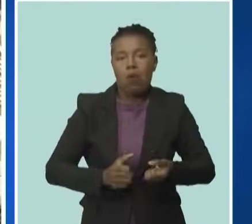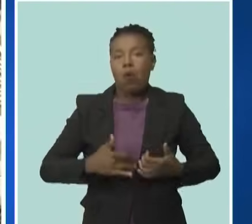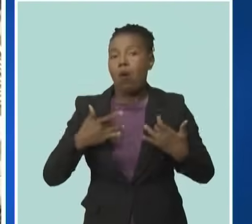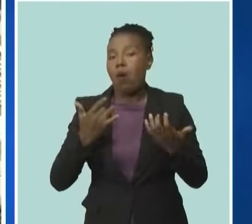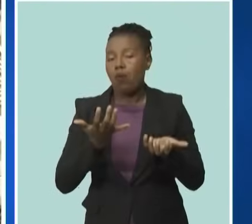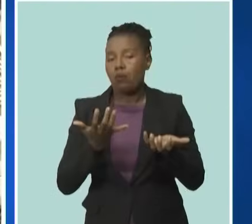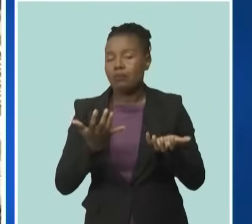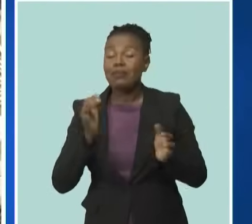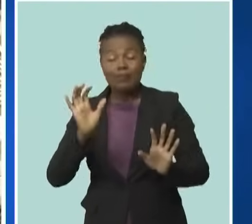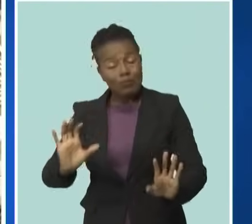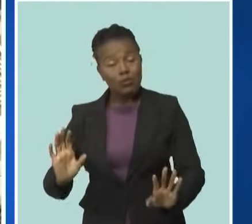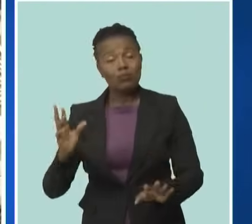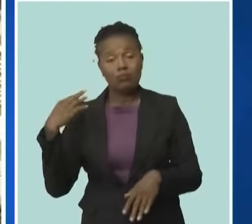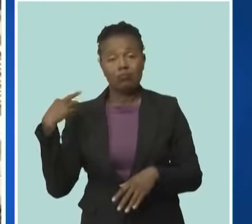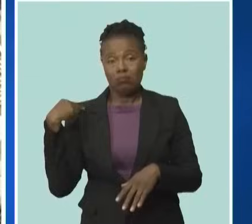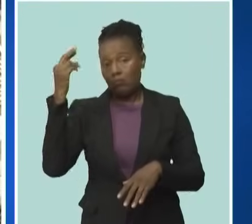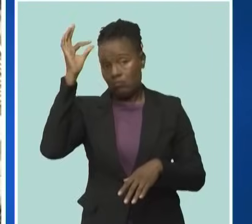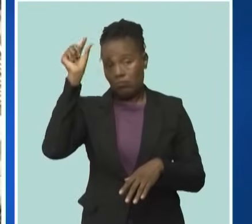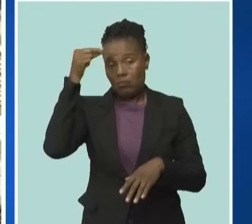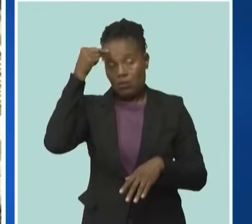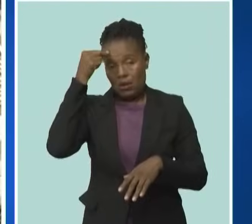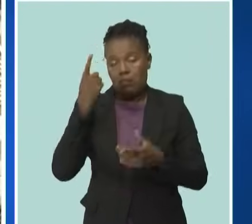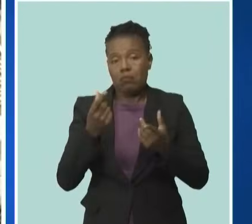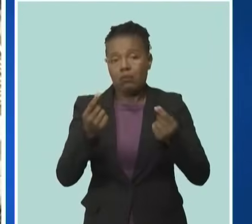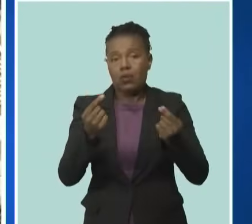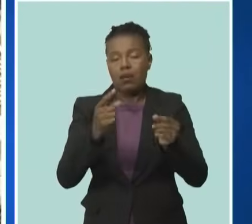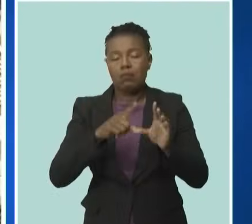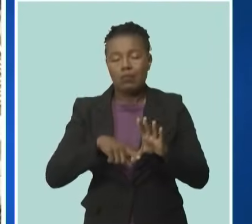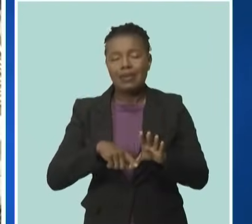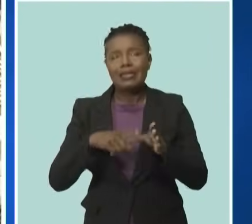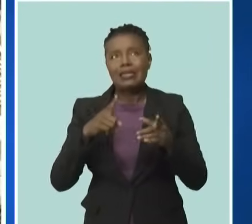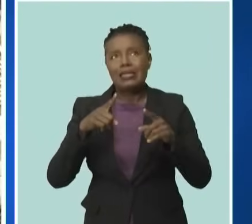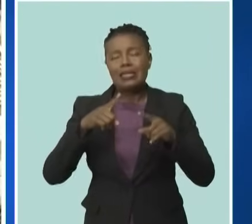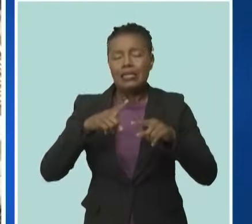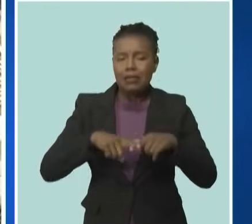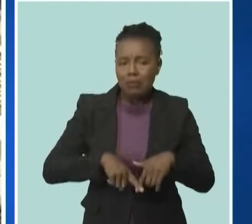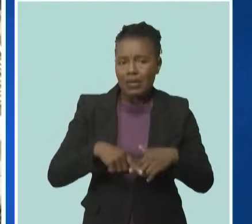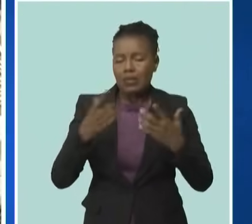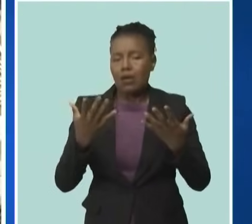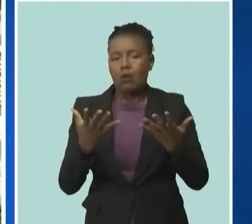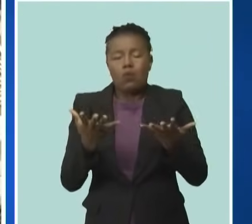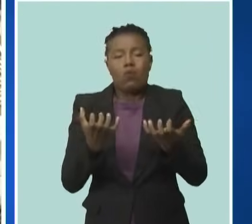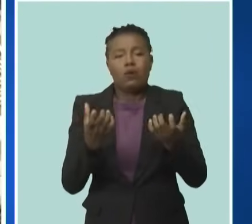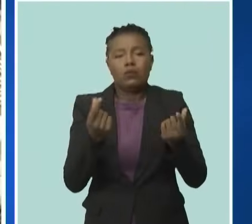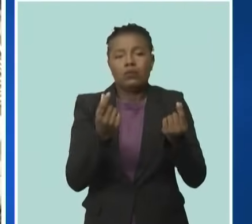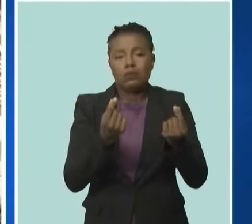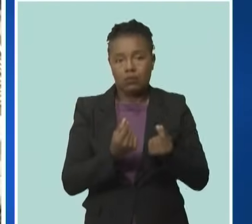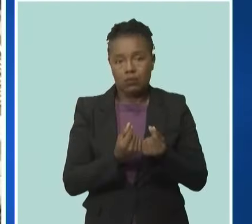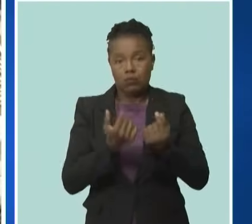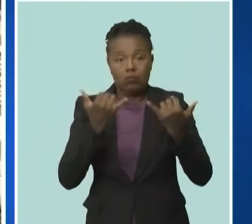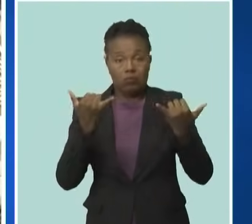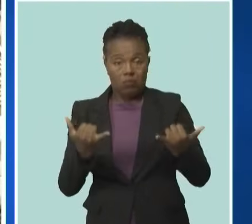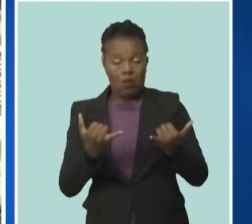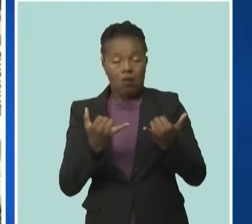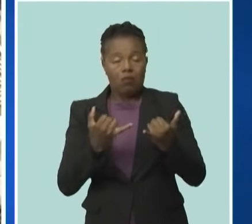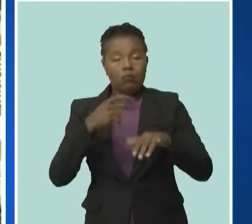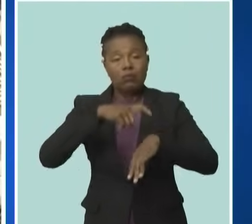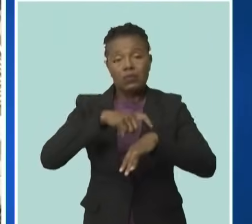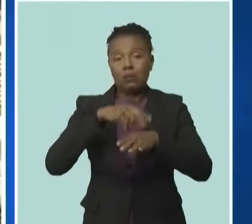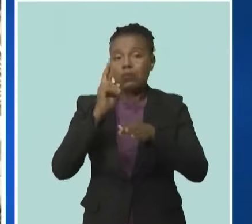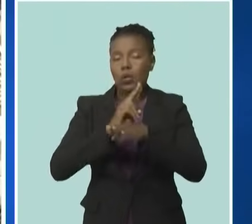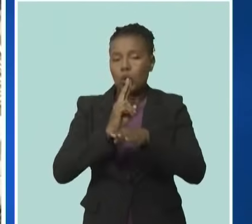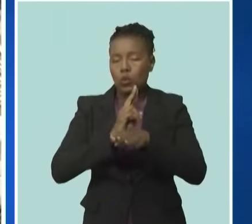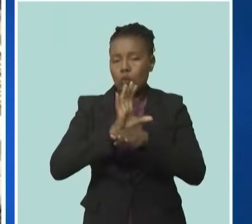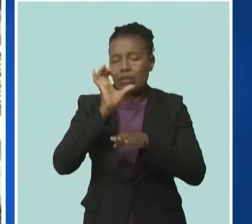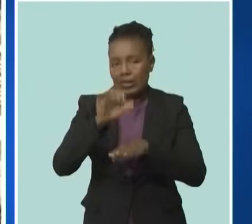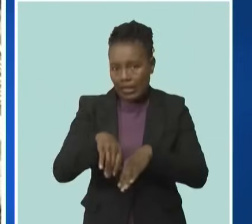do. So a lot of time is being spent right now focused really on defining that business case and ensuring that it's as rigorous as